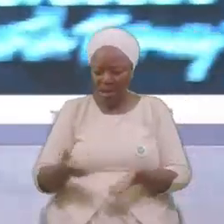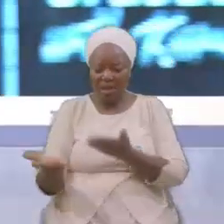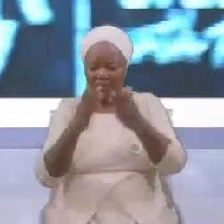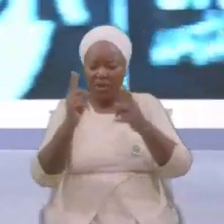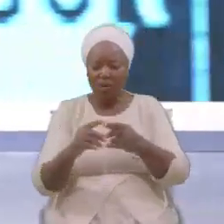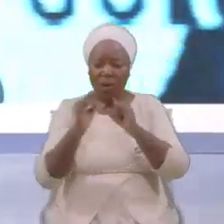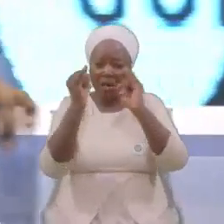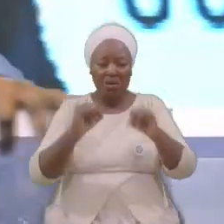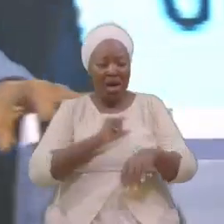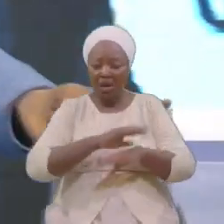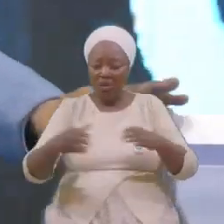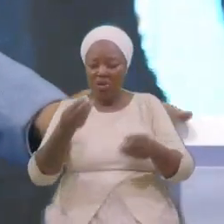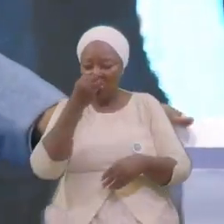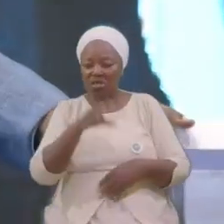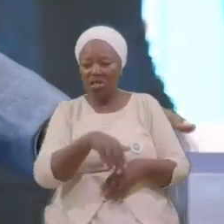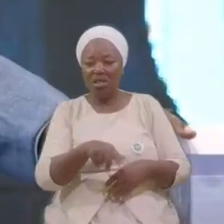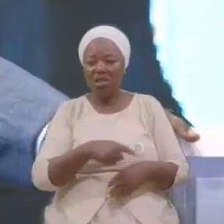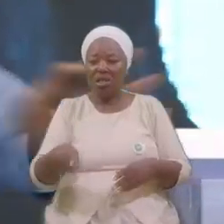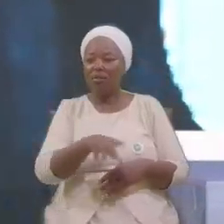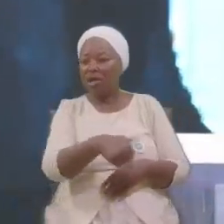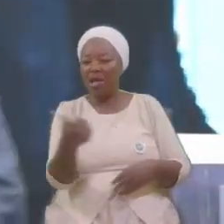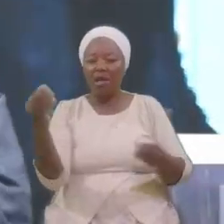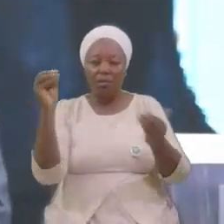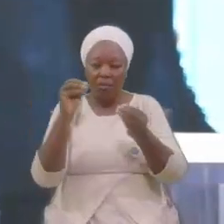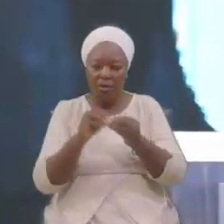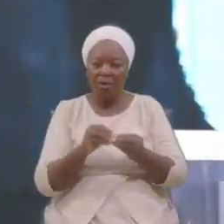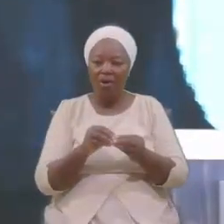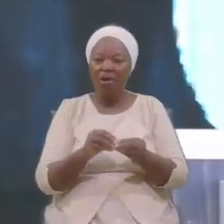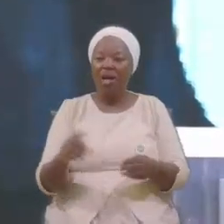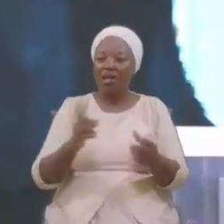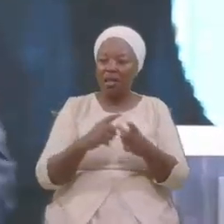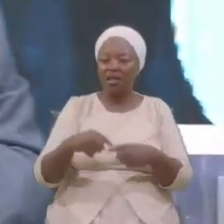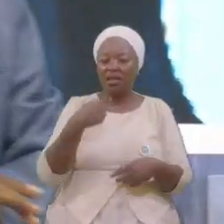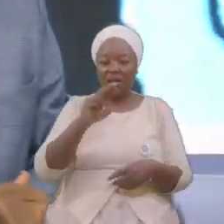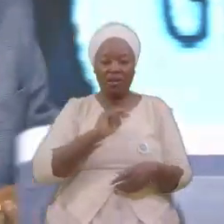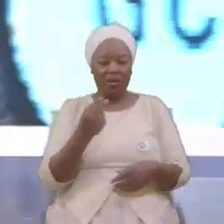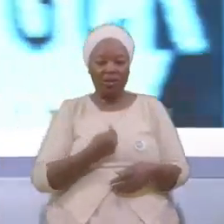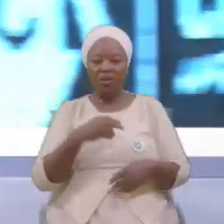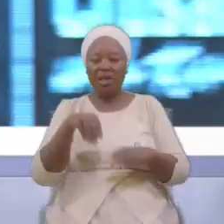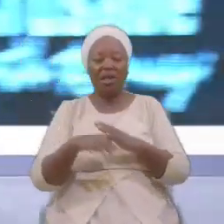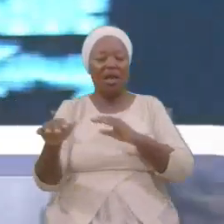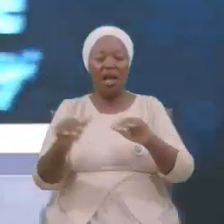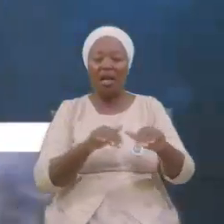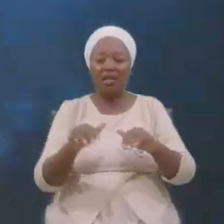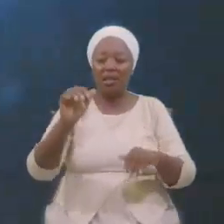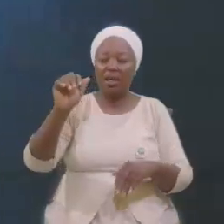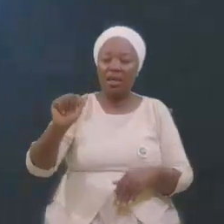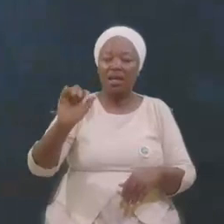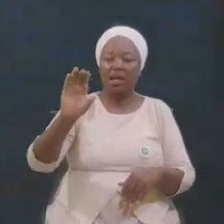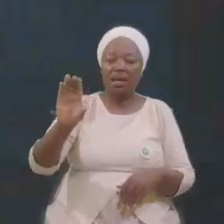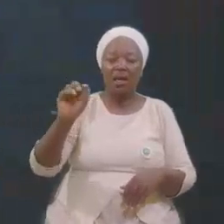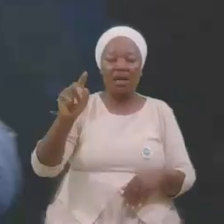eat them no more. And it tells us in Acts chapter 3 verse